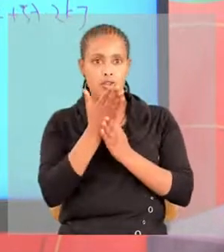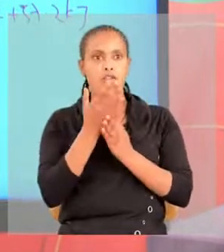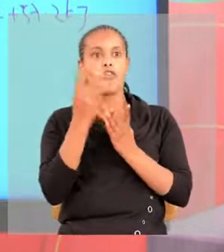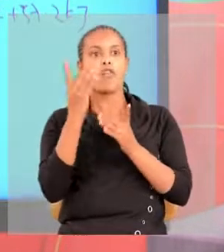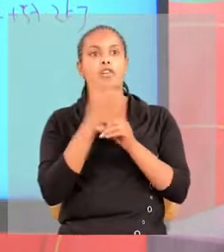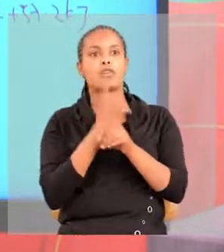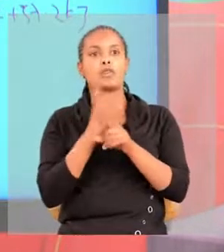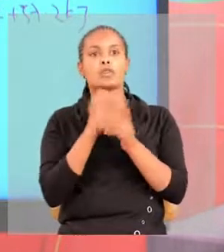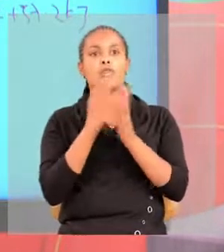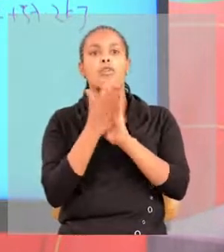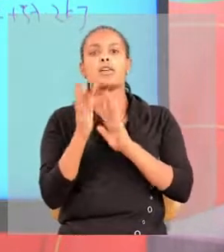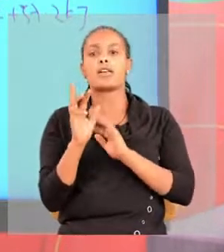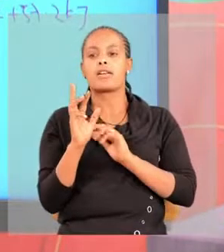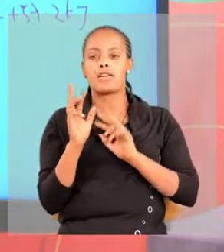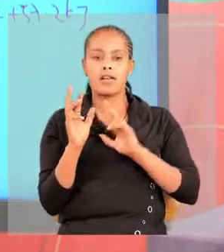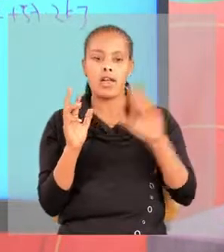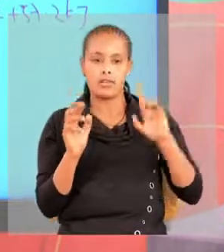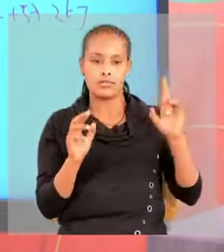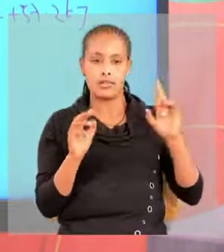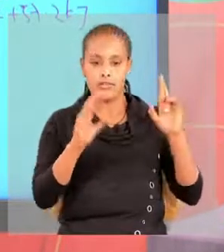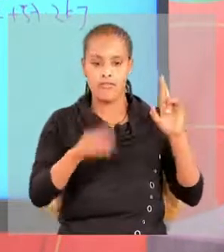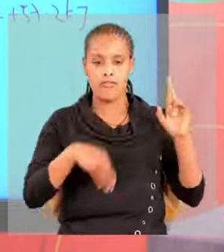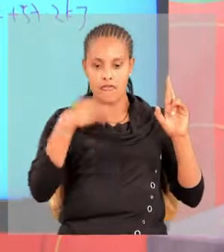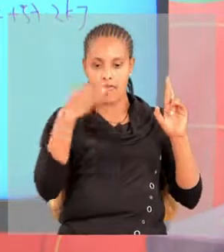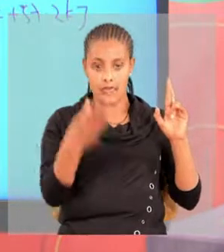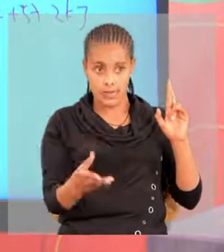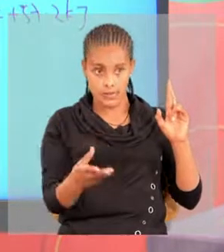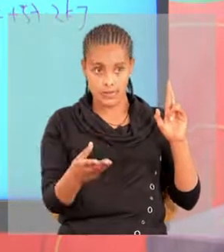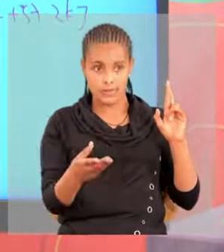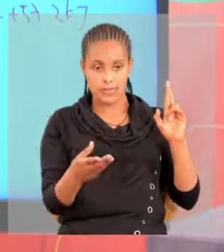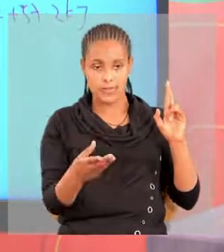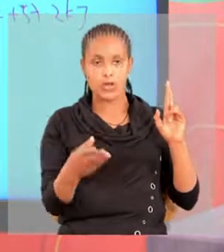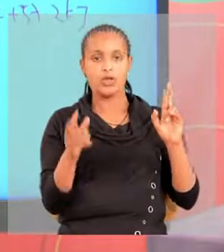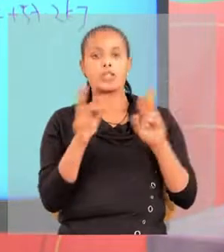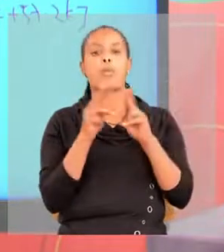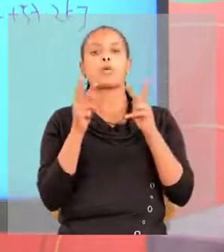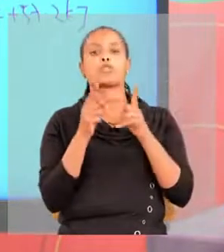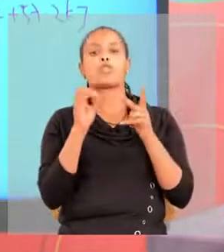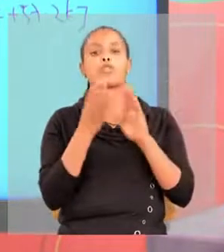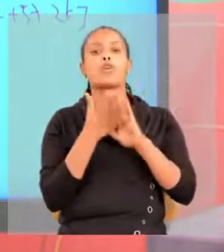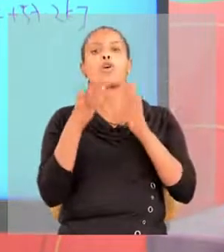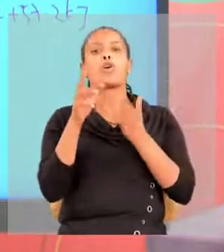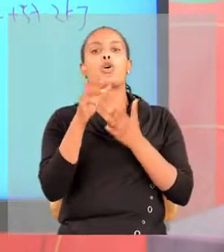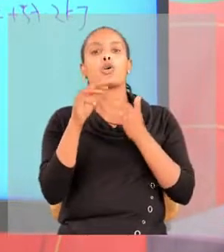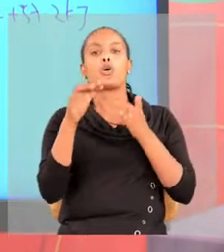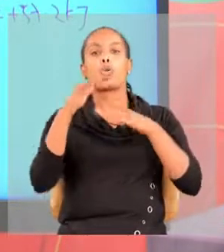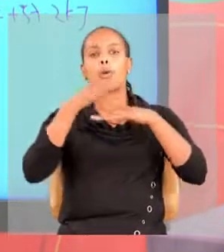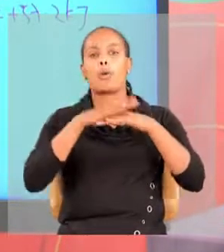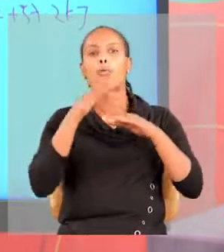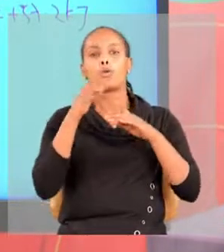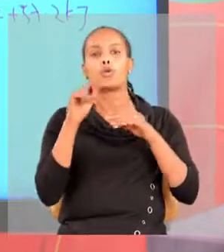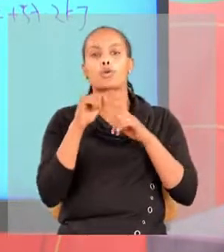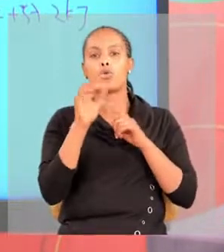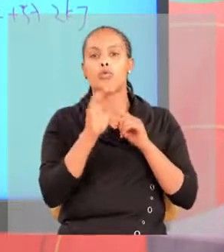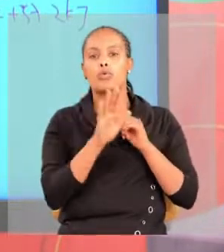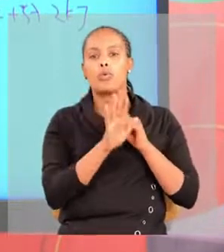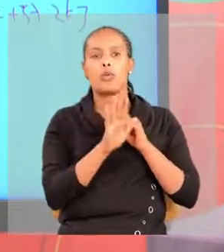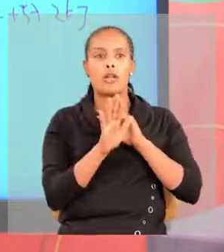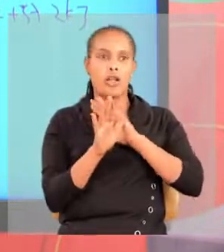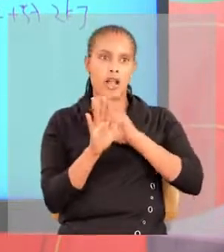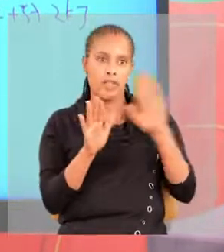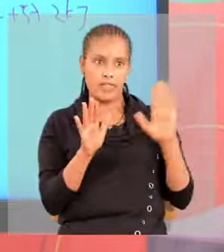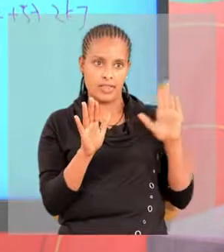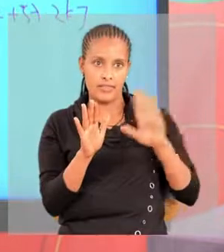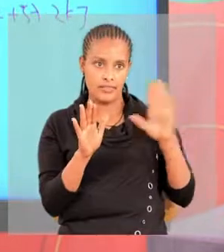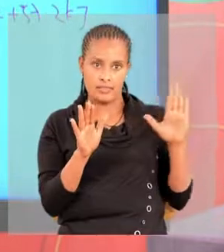Formation of reactants are favored. You see, the position of equilibrium moves to the left if you